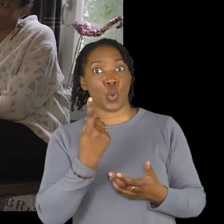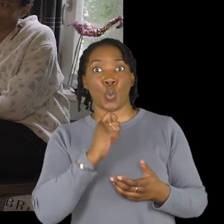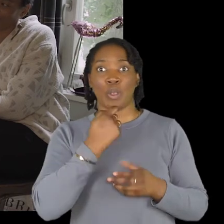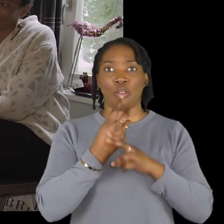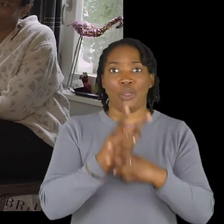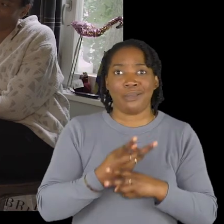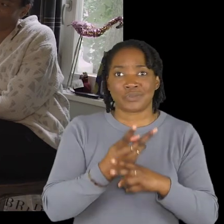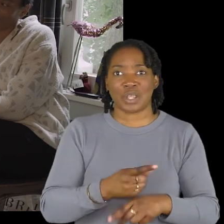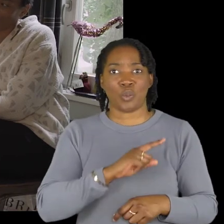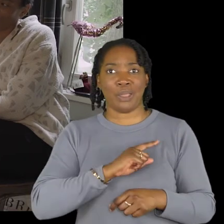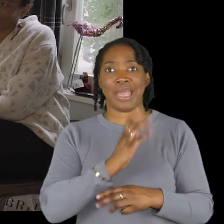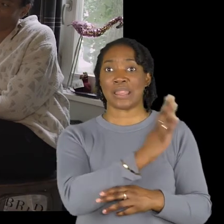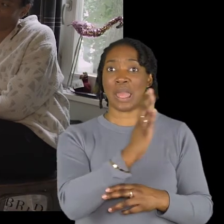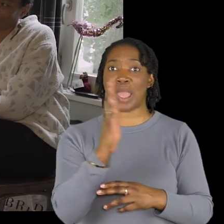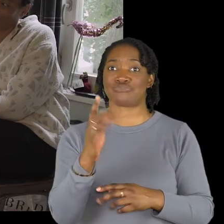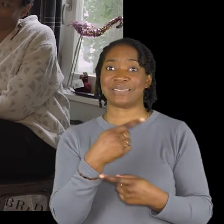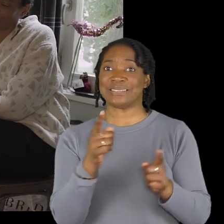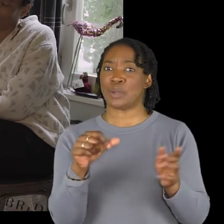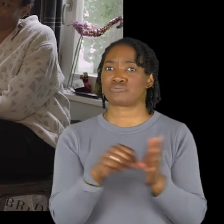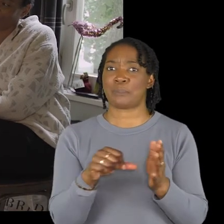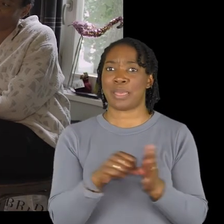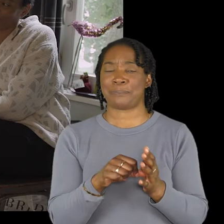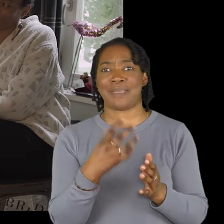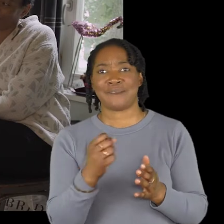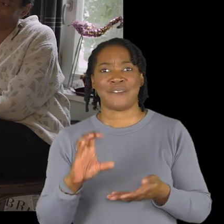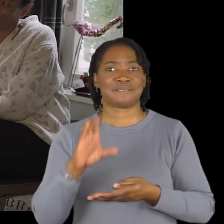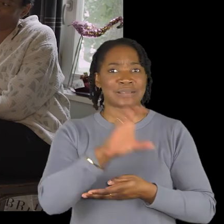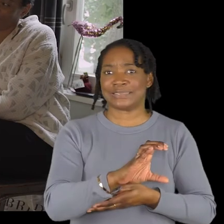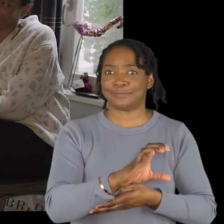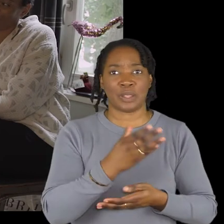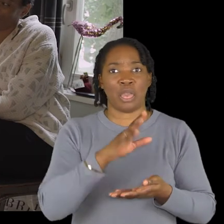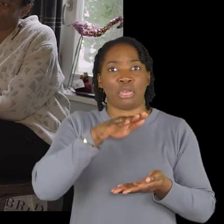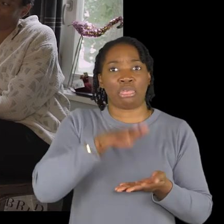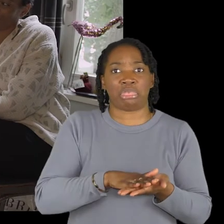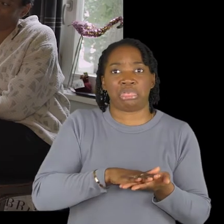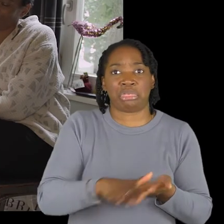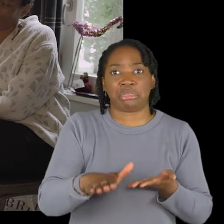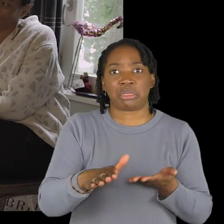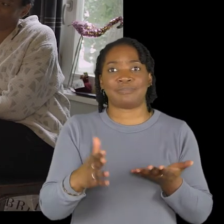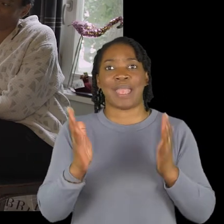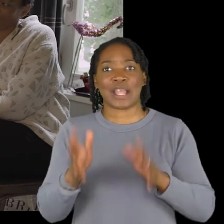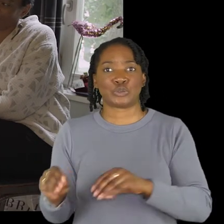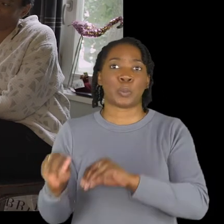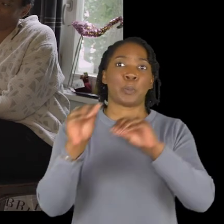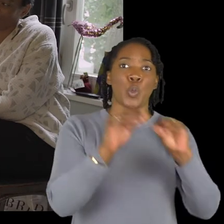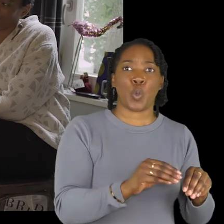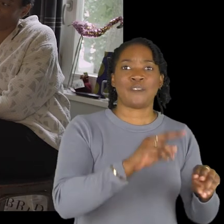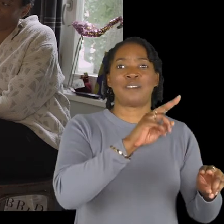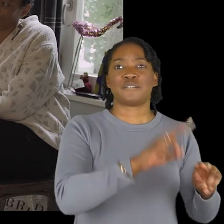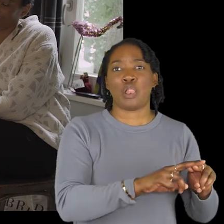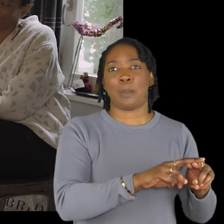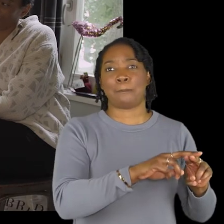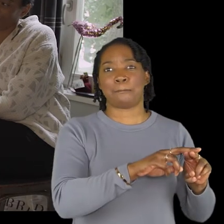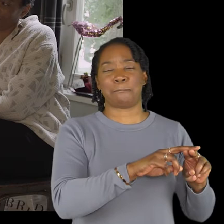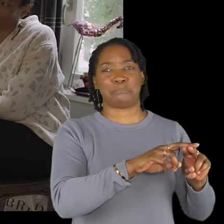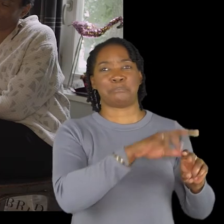because the library itself had problems with funding. It had to move. It was at Fulham Palace.